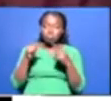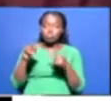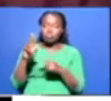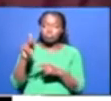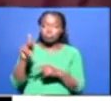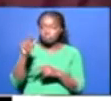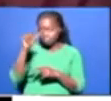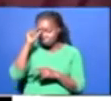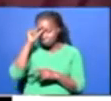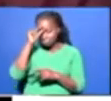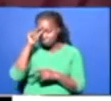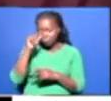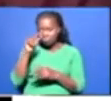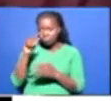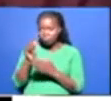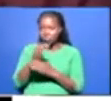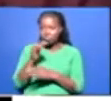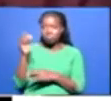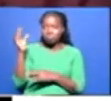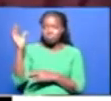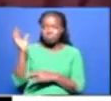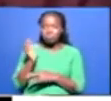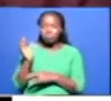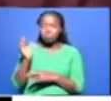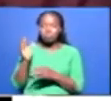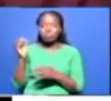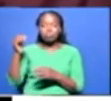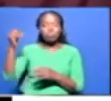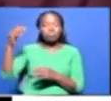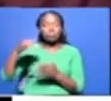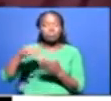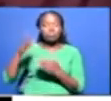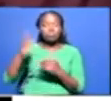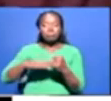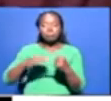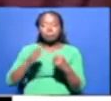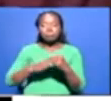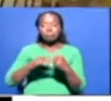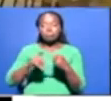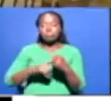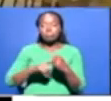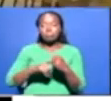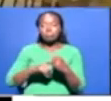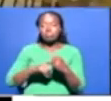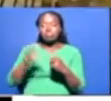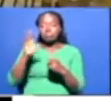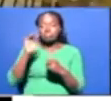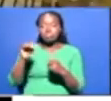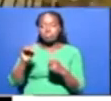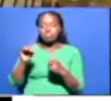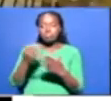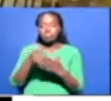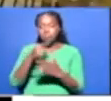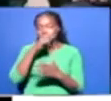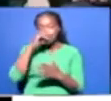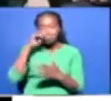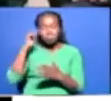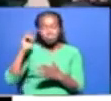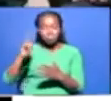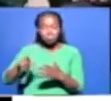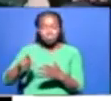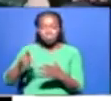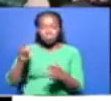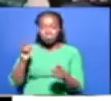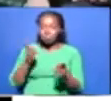government, excluding gold and energy, would see more than 96% of goods import from Russia hit by the restriction and more